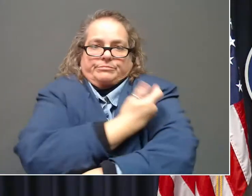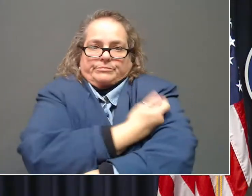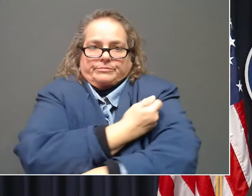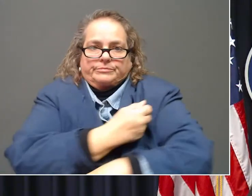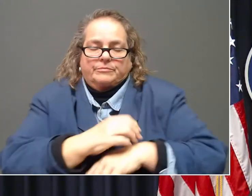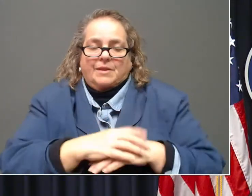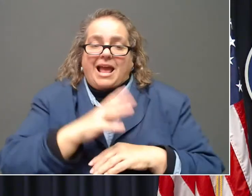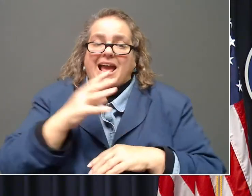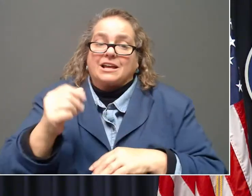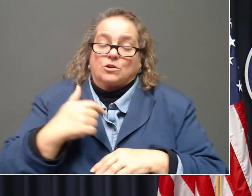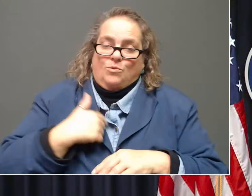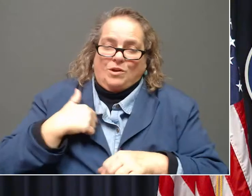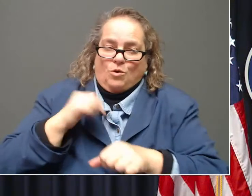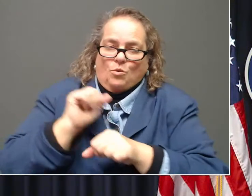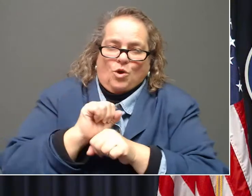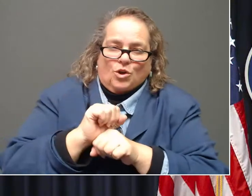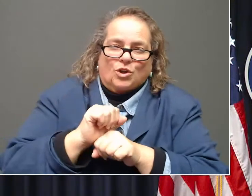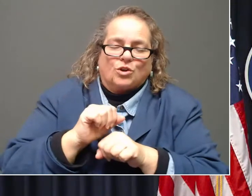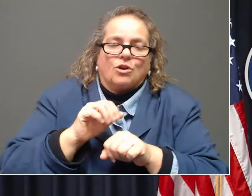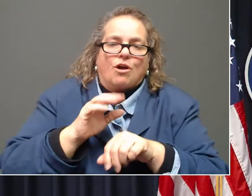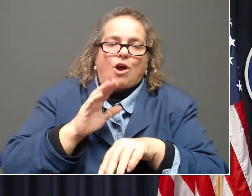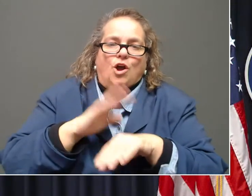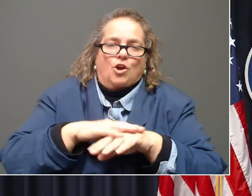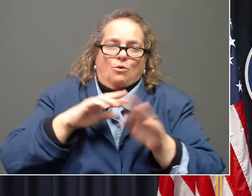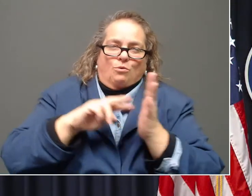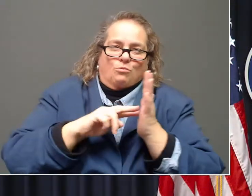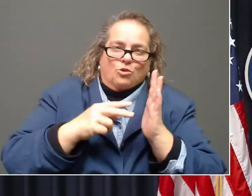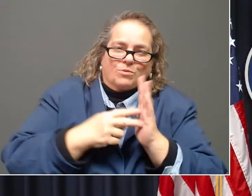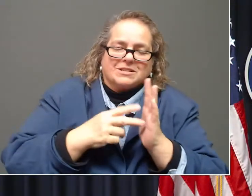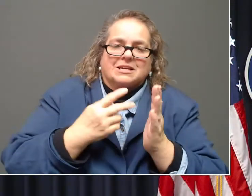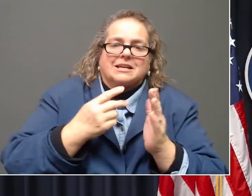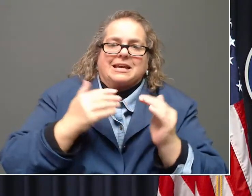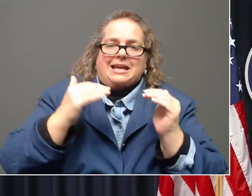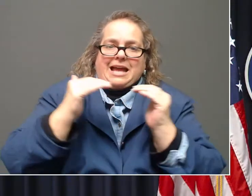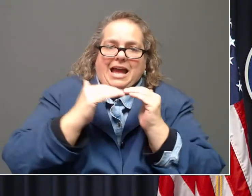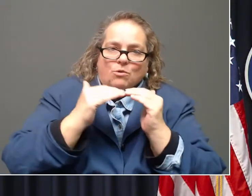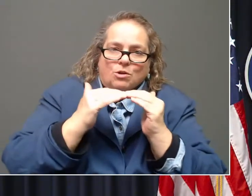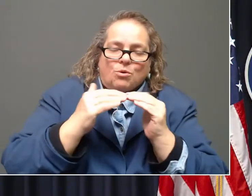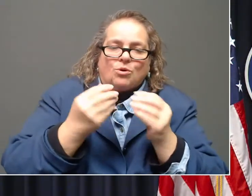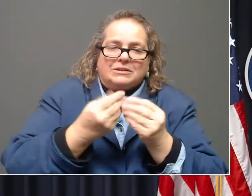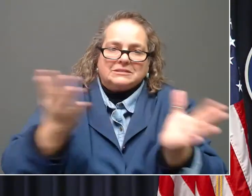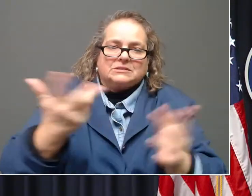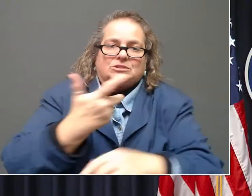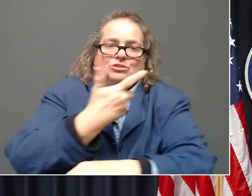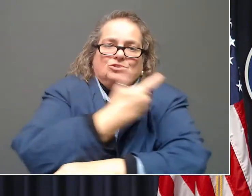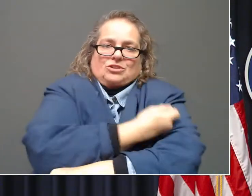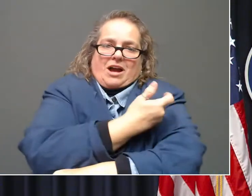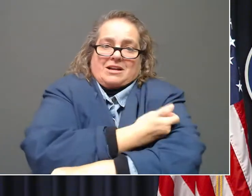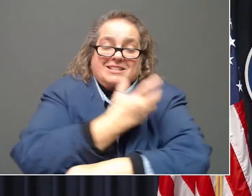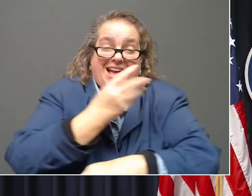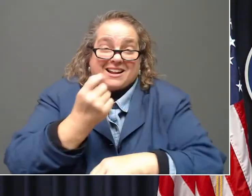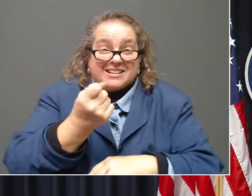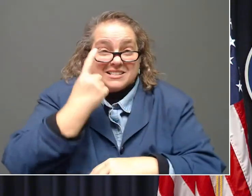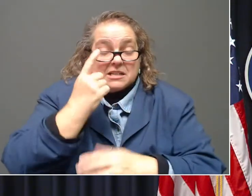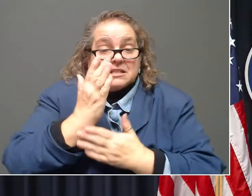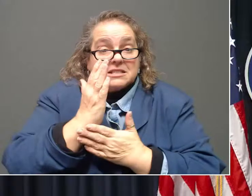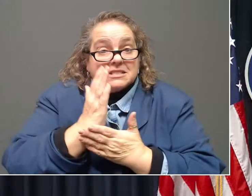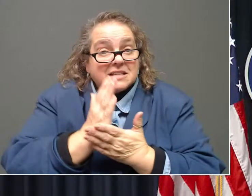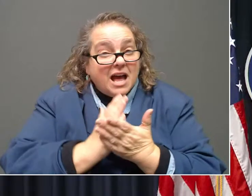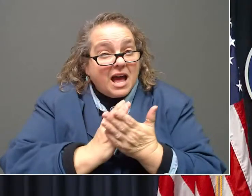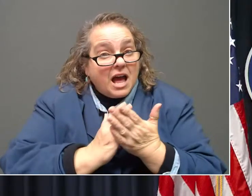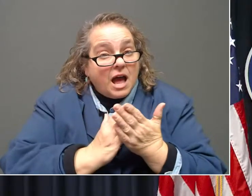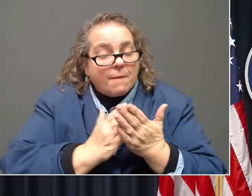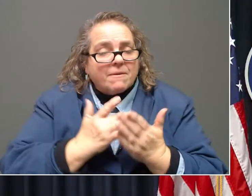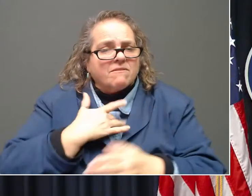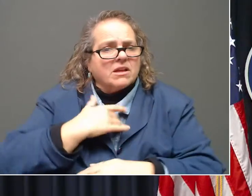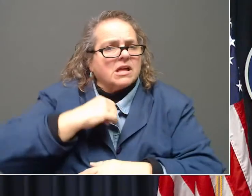to 10% of our total population that's been vaccinated. And certainly when you remove 18 and under or 16 and